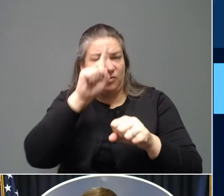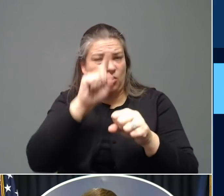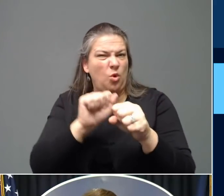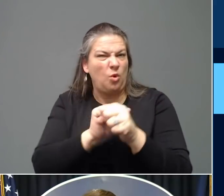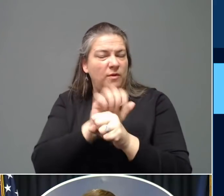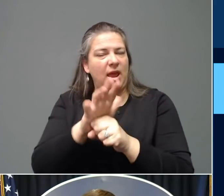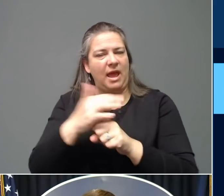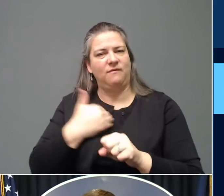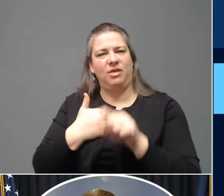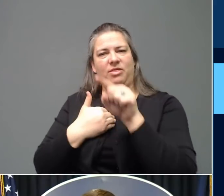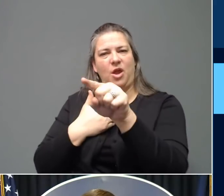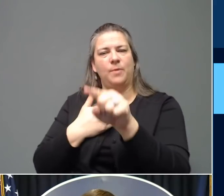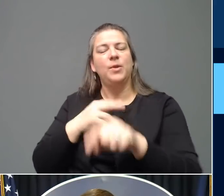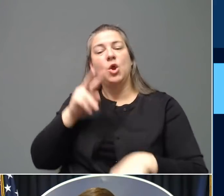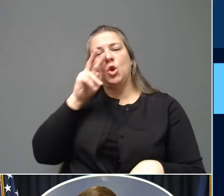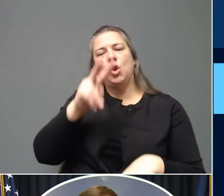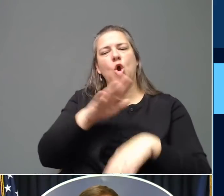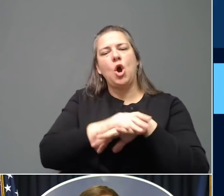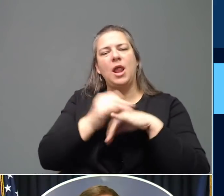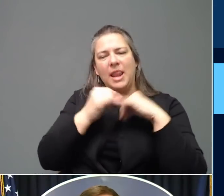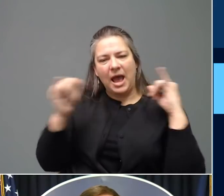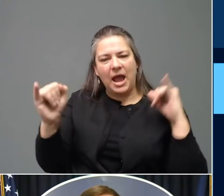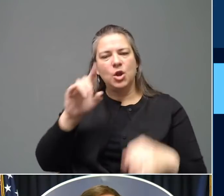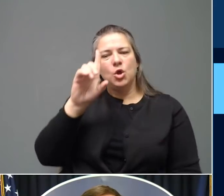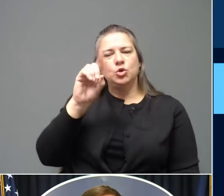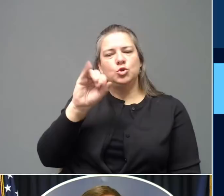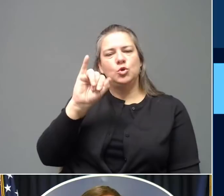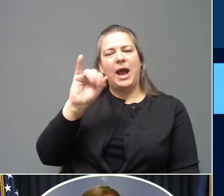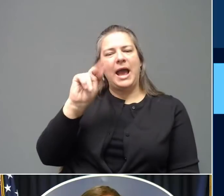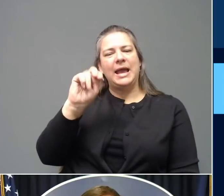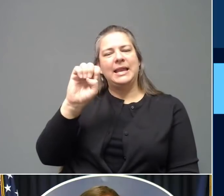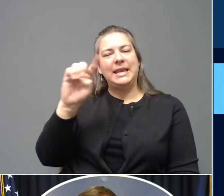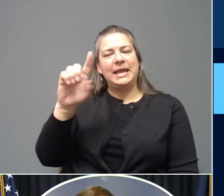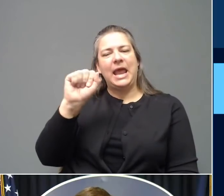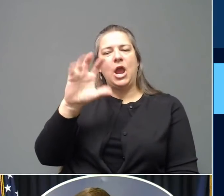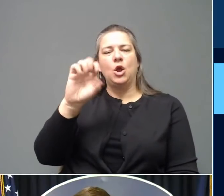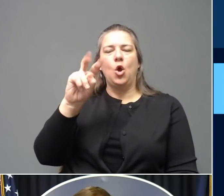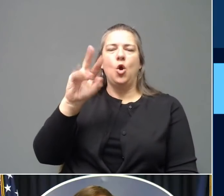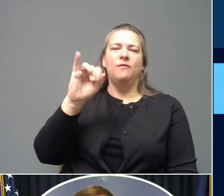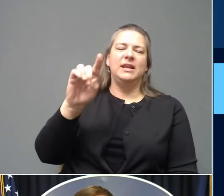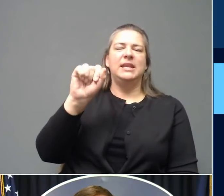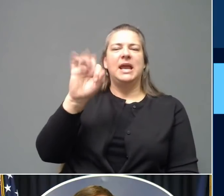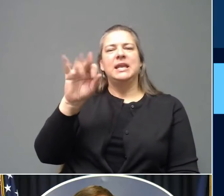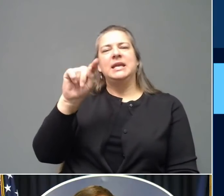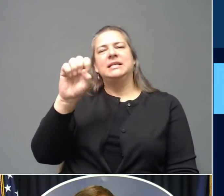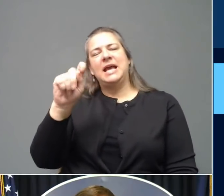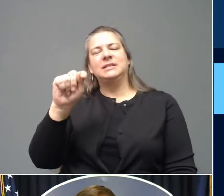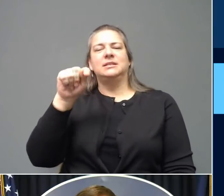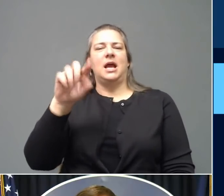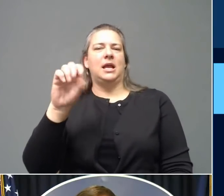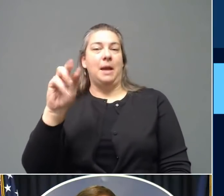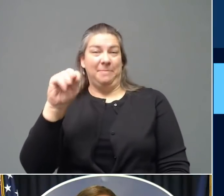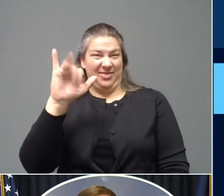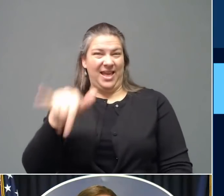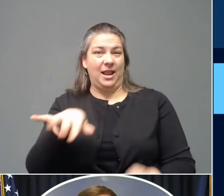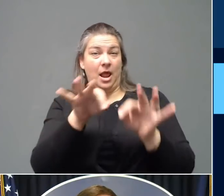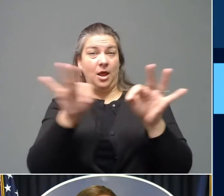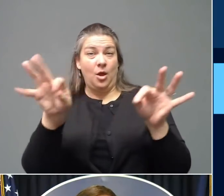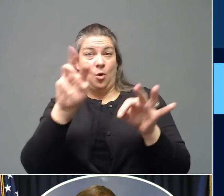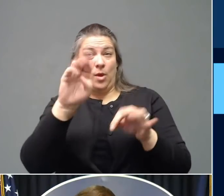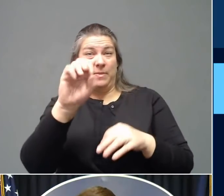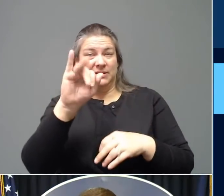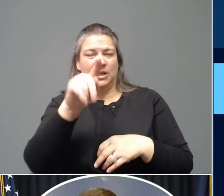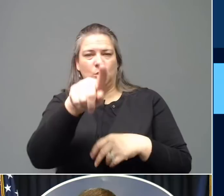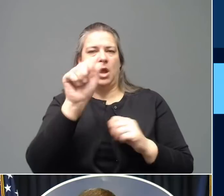doineedacovid19test.com. So to our officials, our communities, the media up in Northern Kentucky, please spread